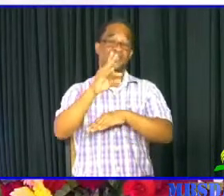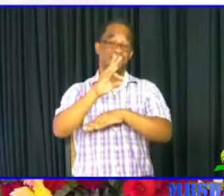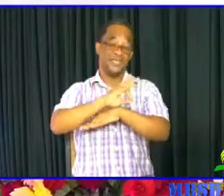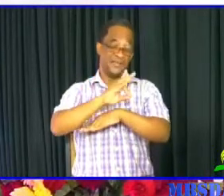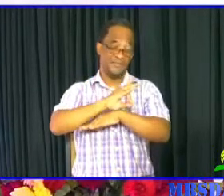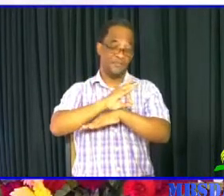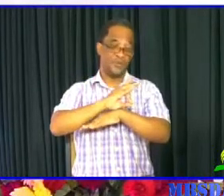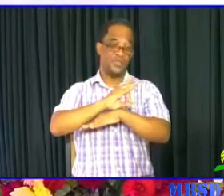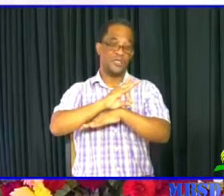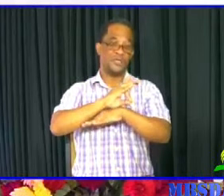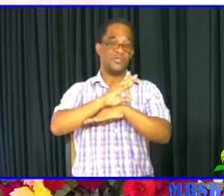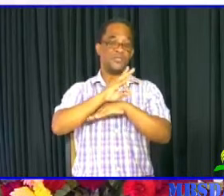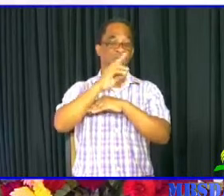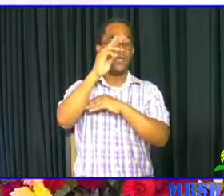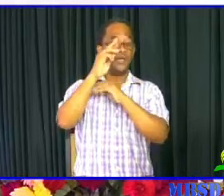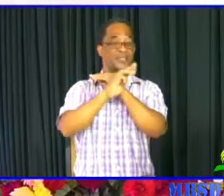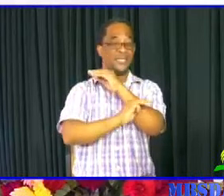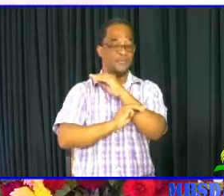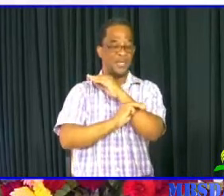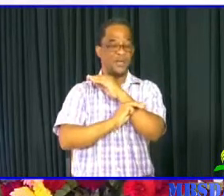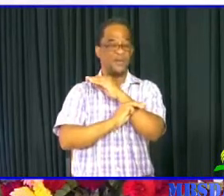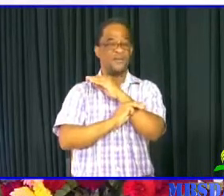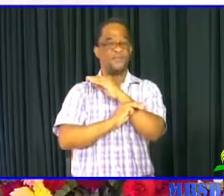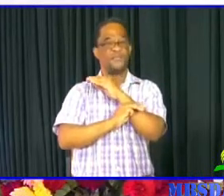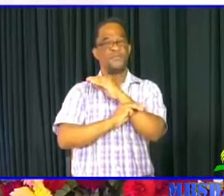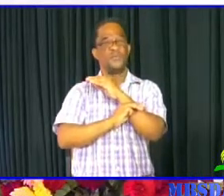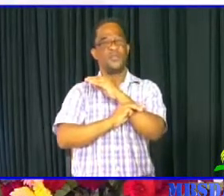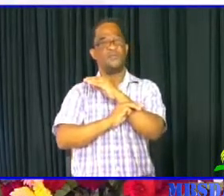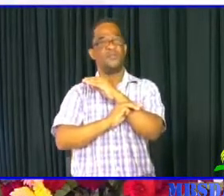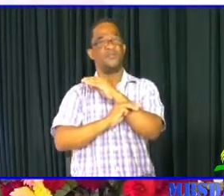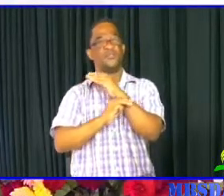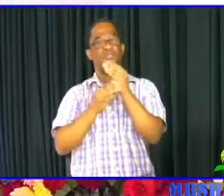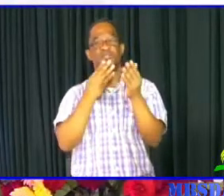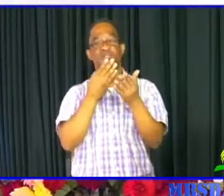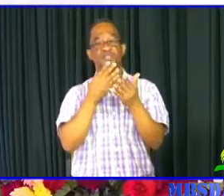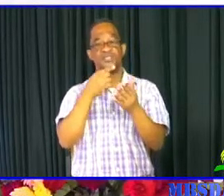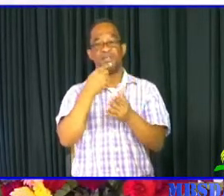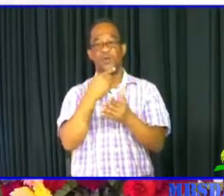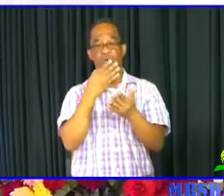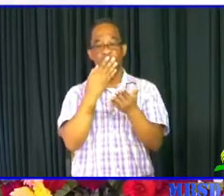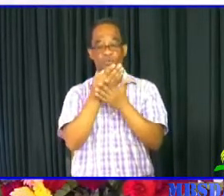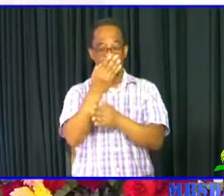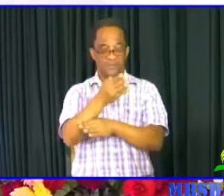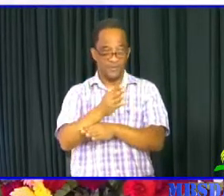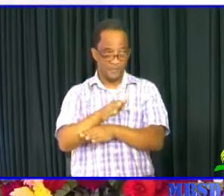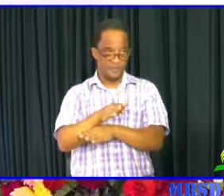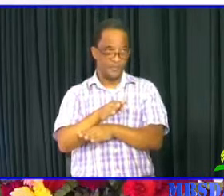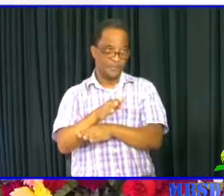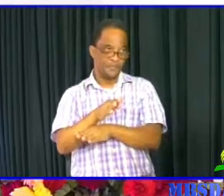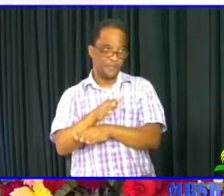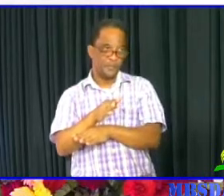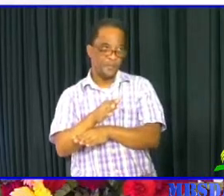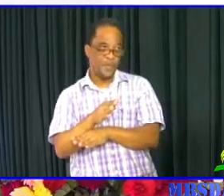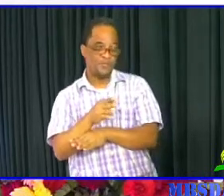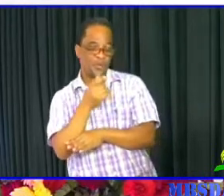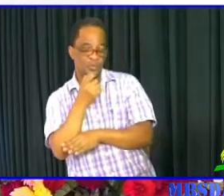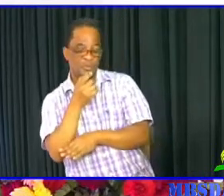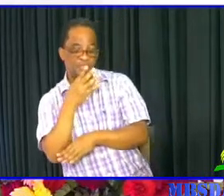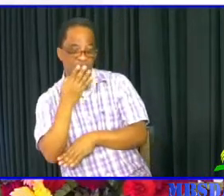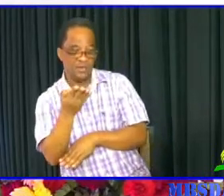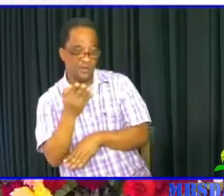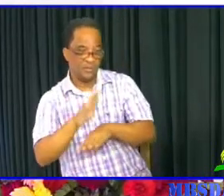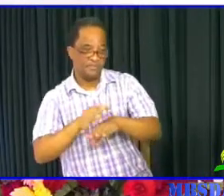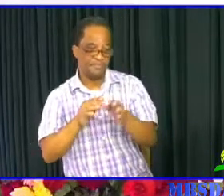St. Mary. Oracobessa is here, and so we say good evening to you as well. And let me see who else is there.